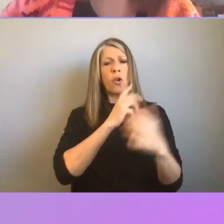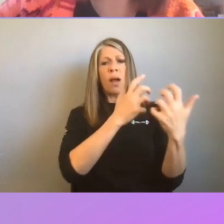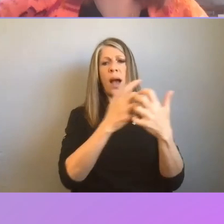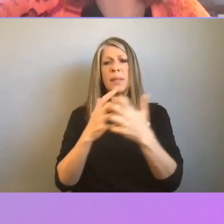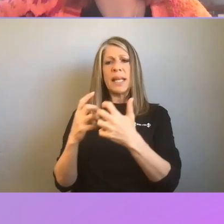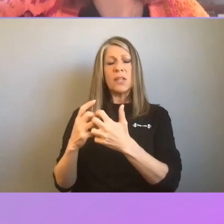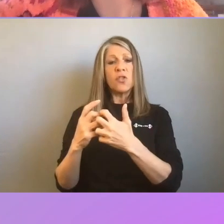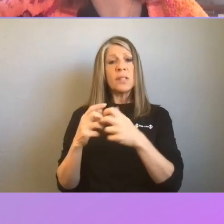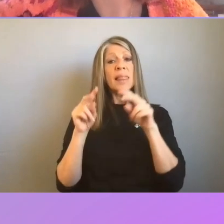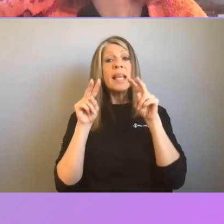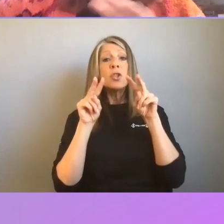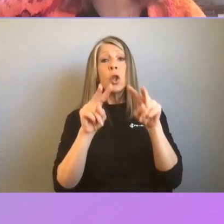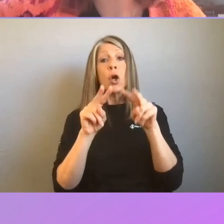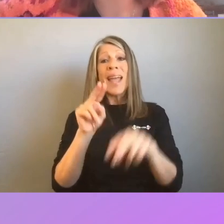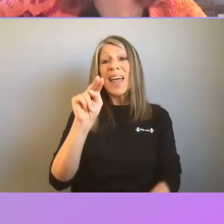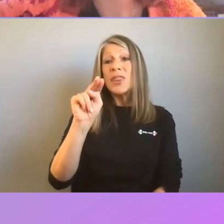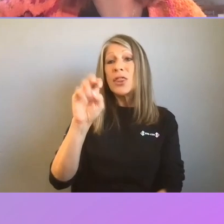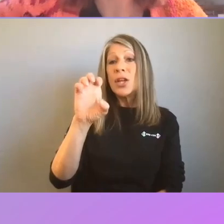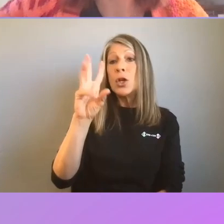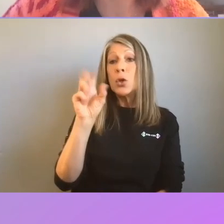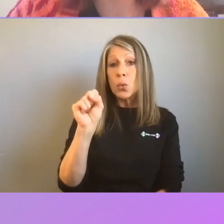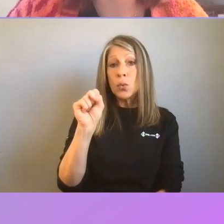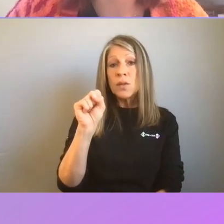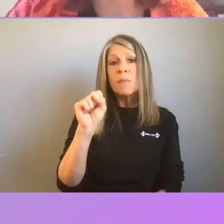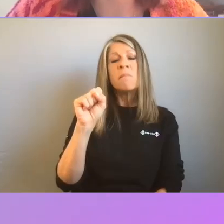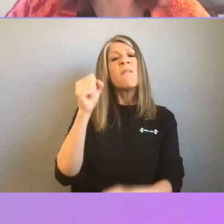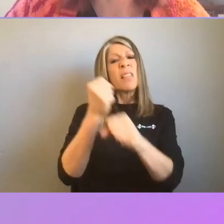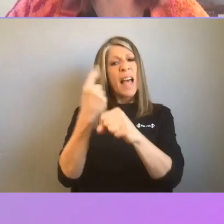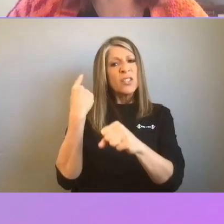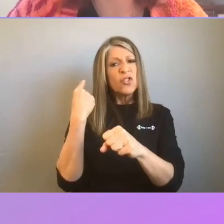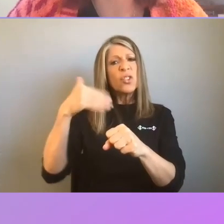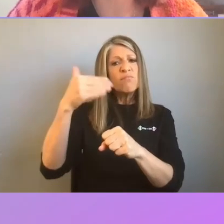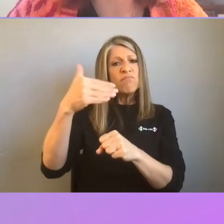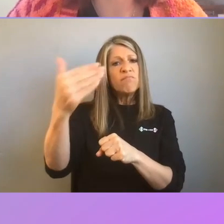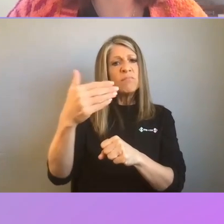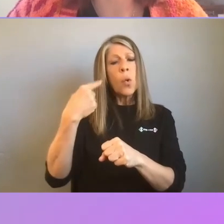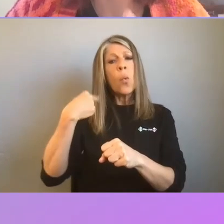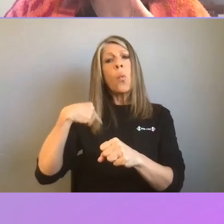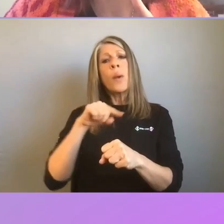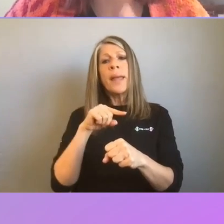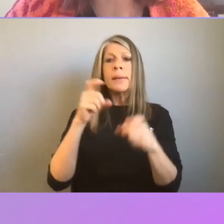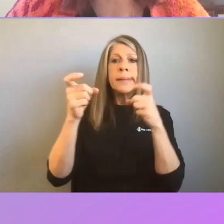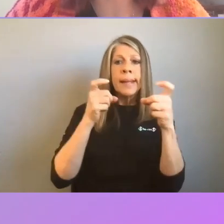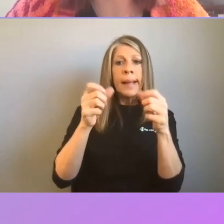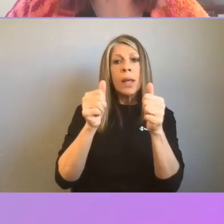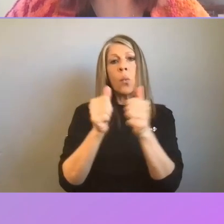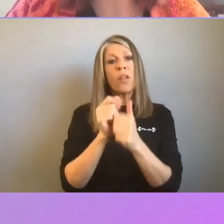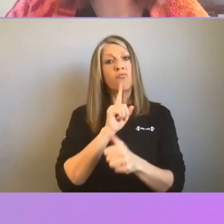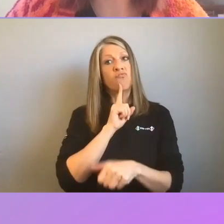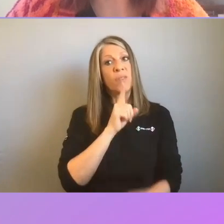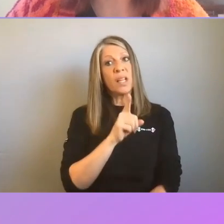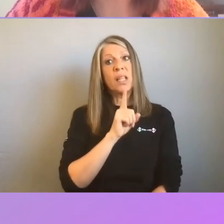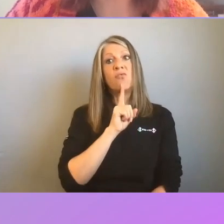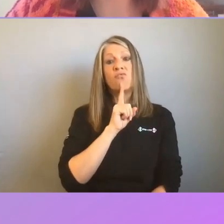So let's take a look at the news. Over the last year, the headlines, we have dealt with